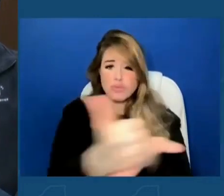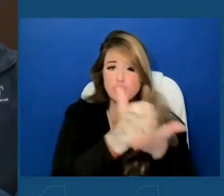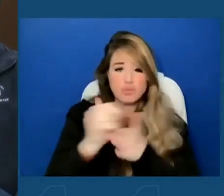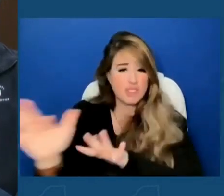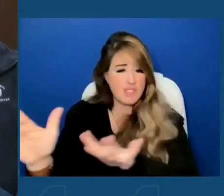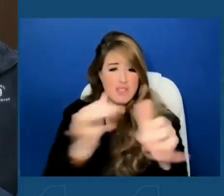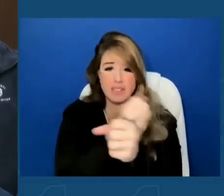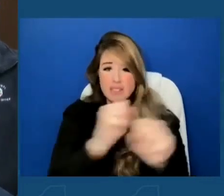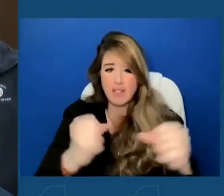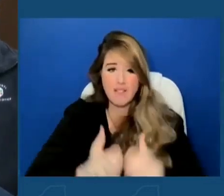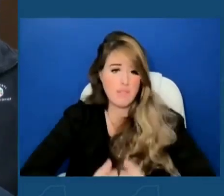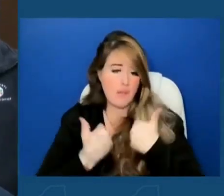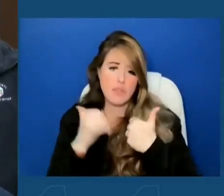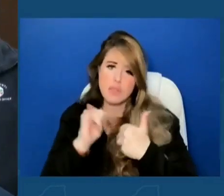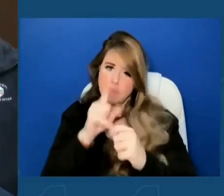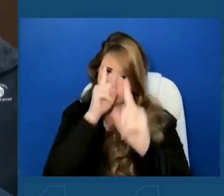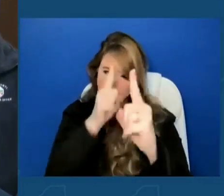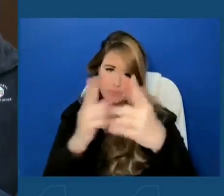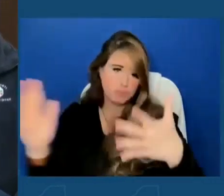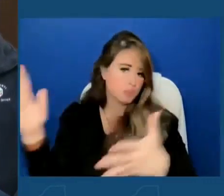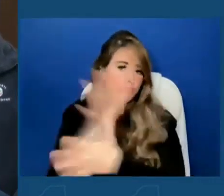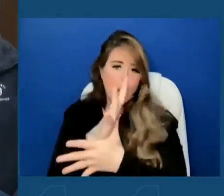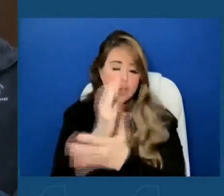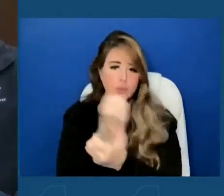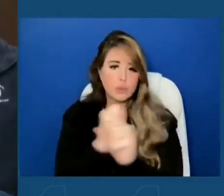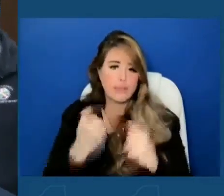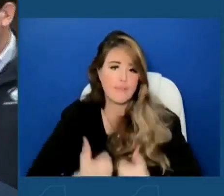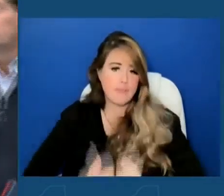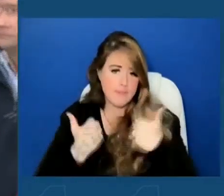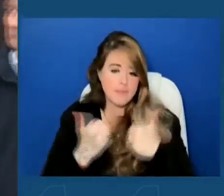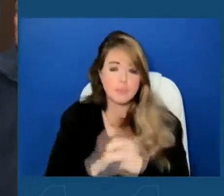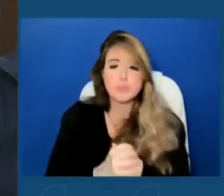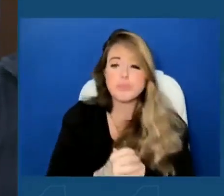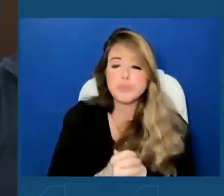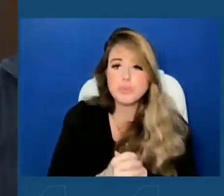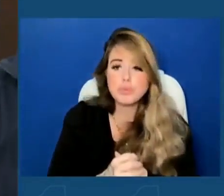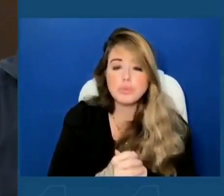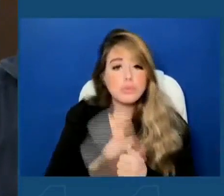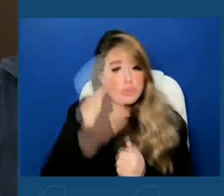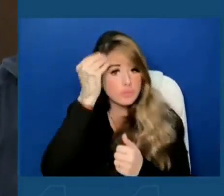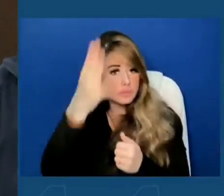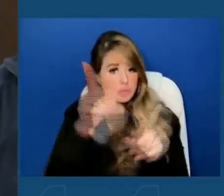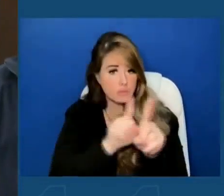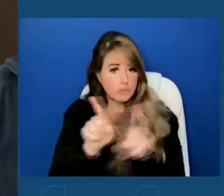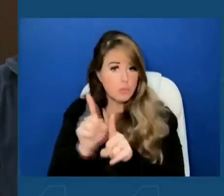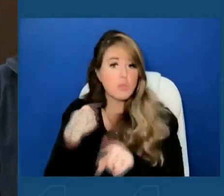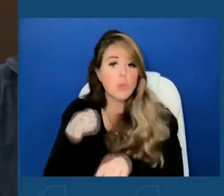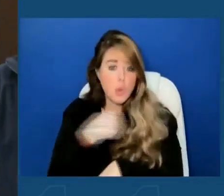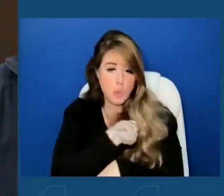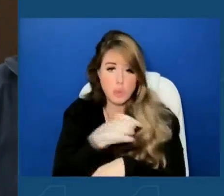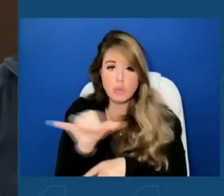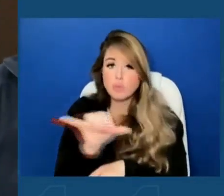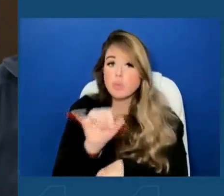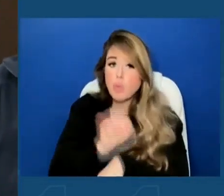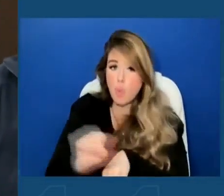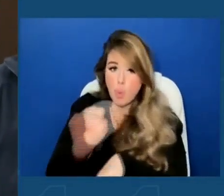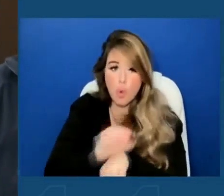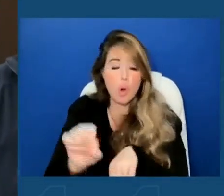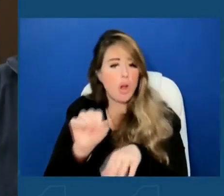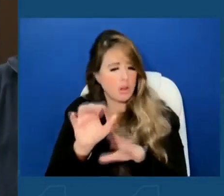priority number one for us. If I could. Certainly. We also work to inform the